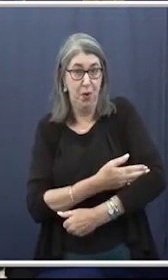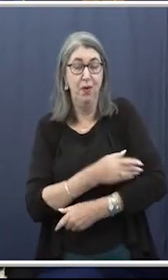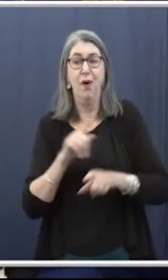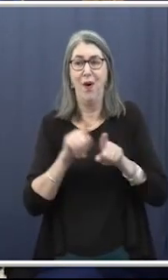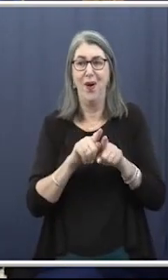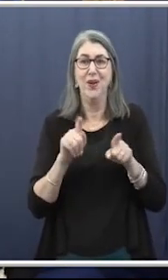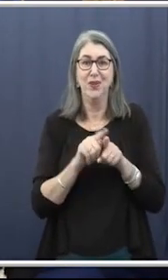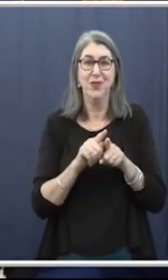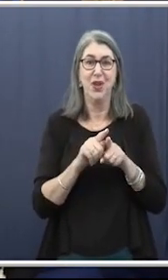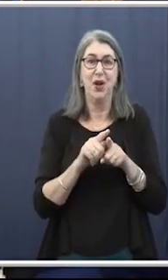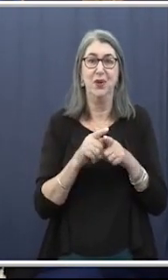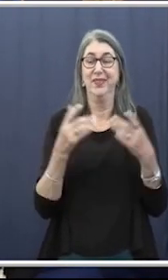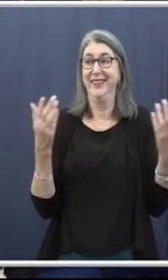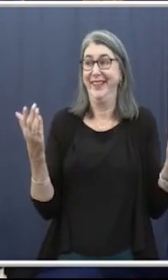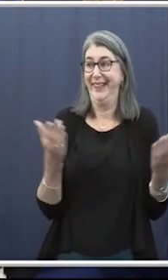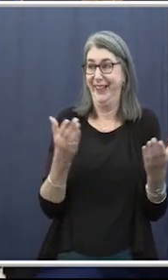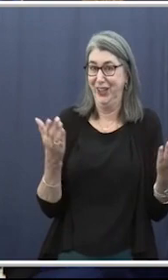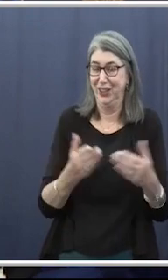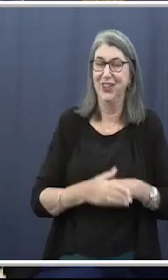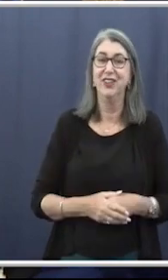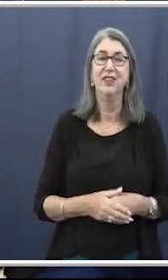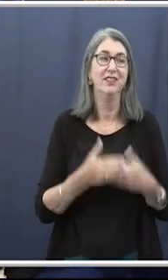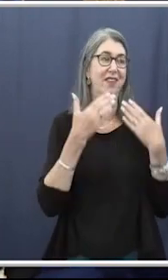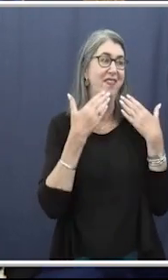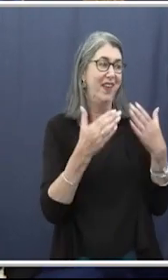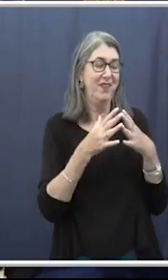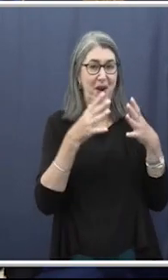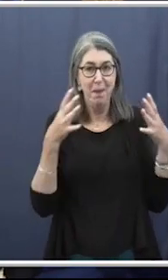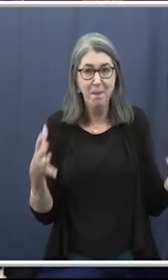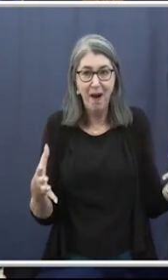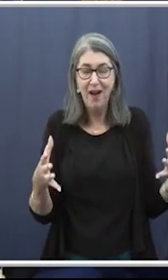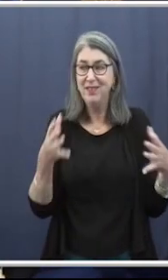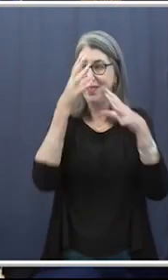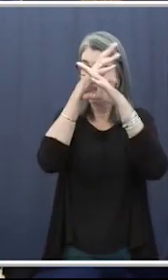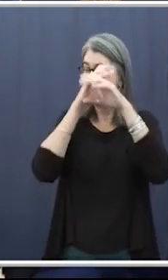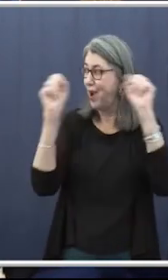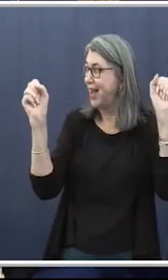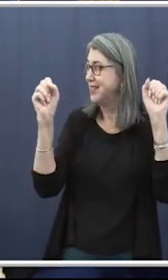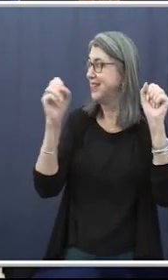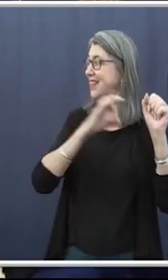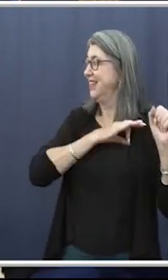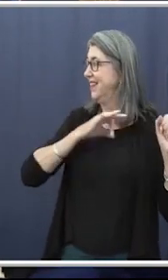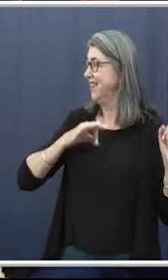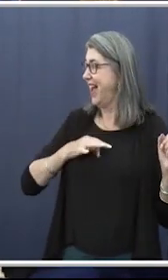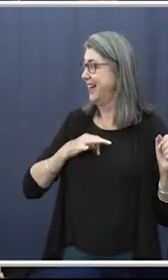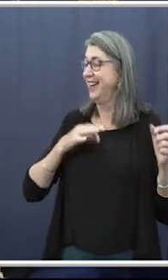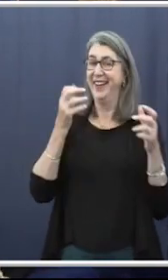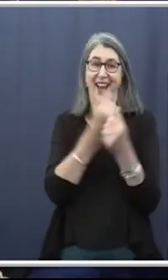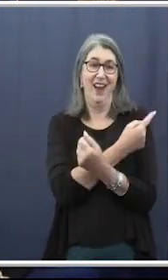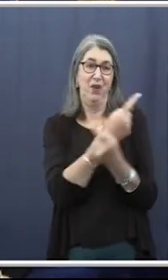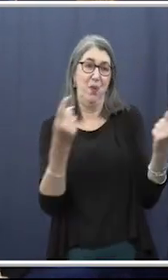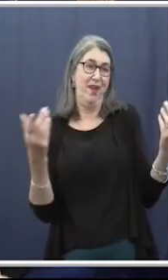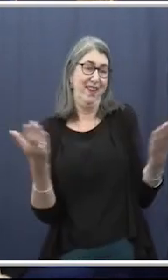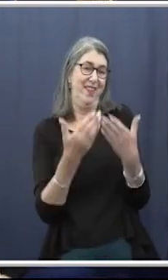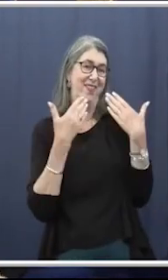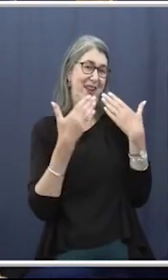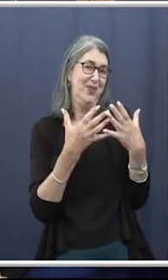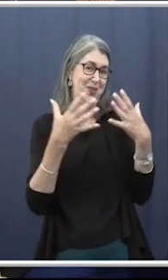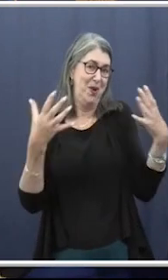in adult seats today. So thank you very much, the president, the faculty, everybody here.